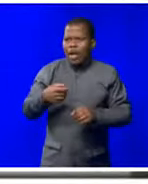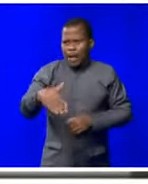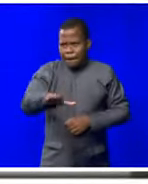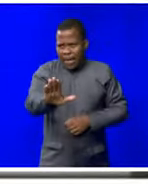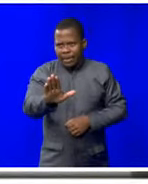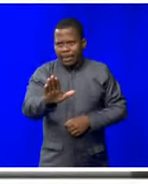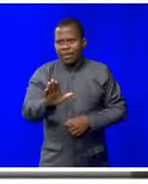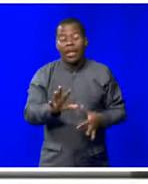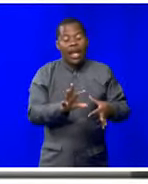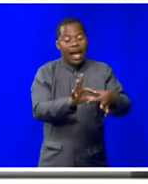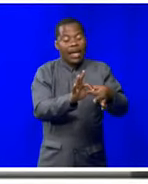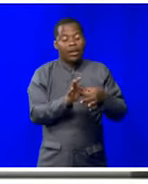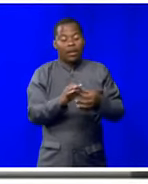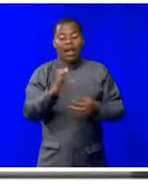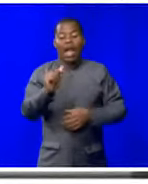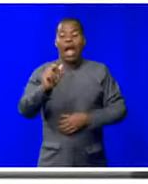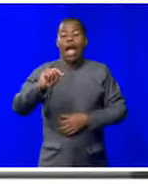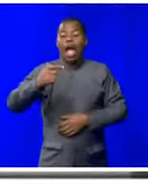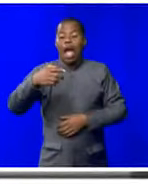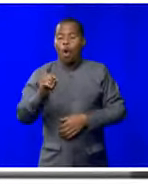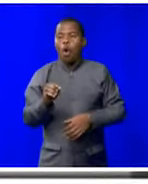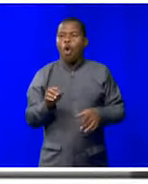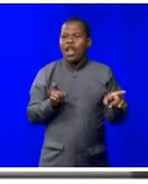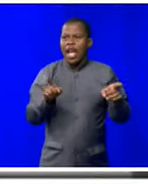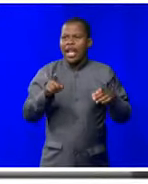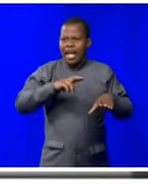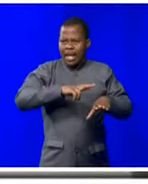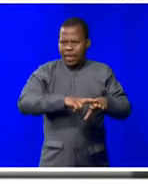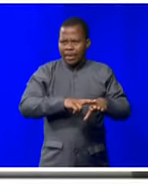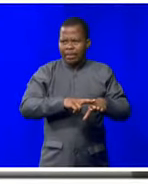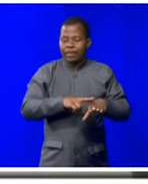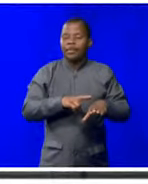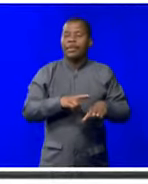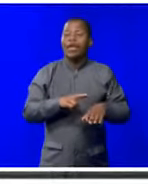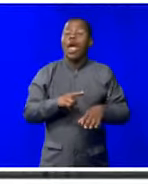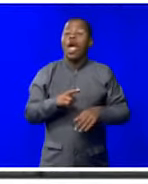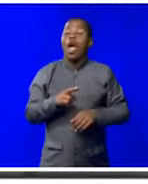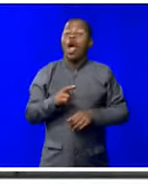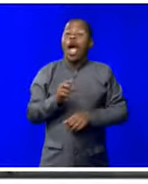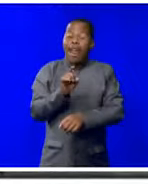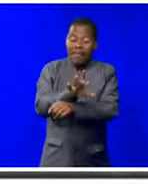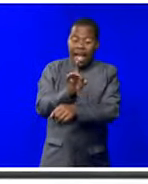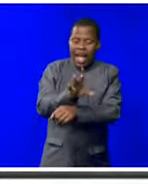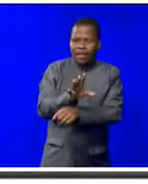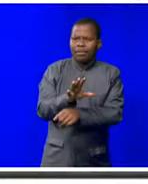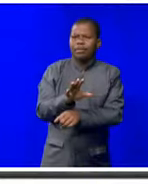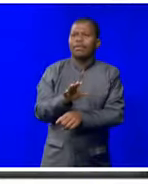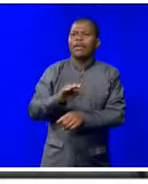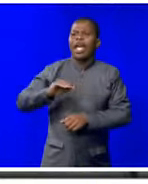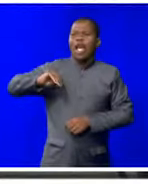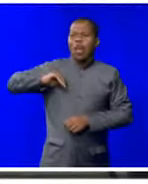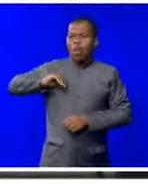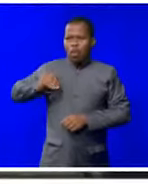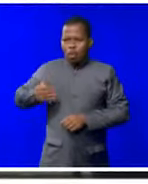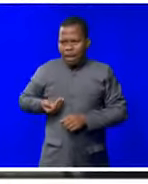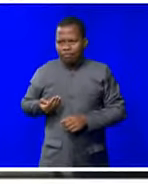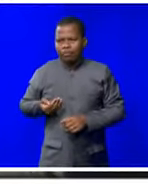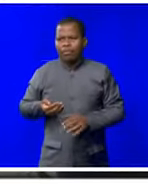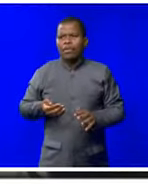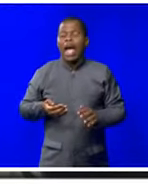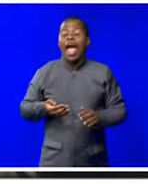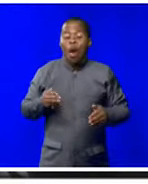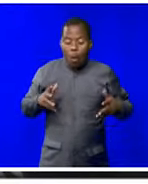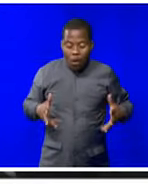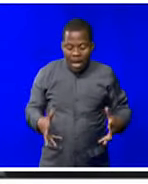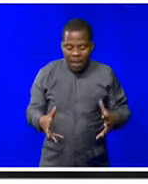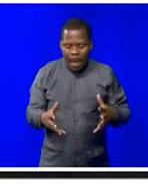Kango director is represented by Edim Kachwa. Mkwacho challenges the participants not to only produce for consumption but also